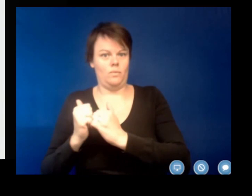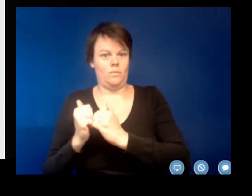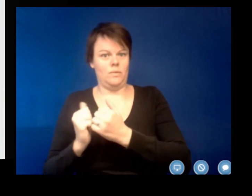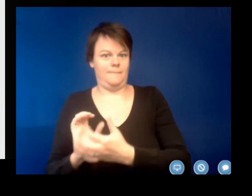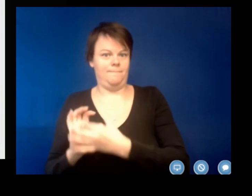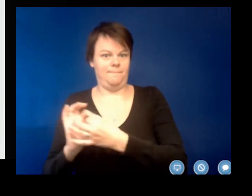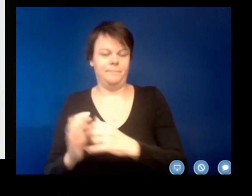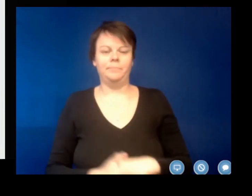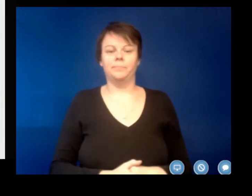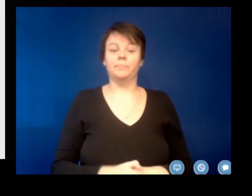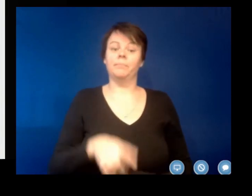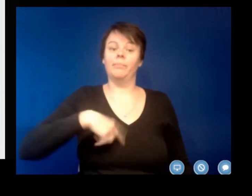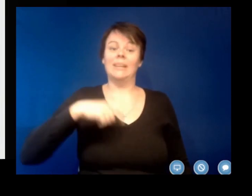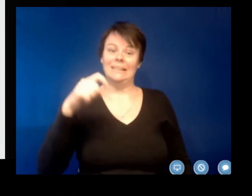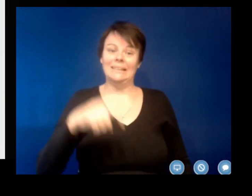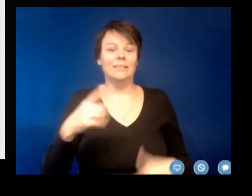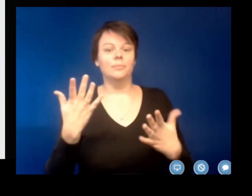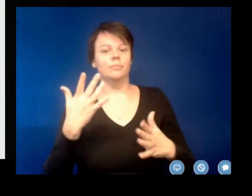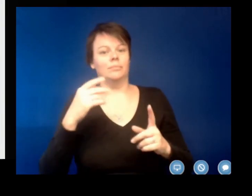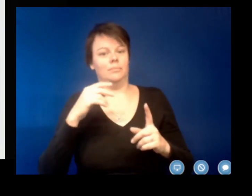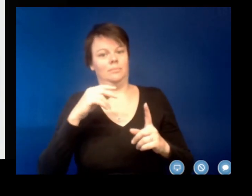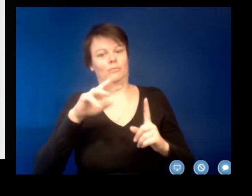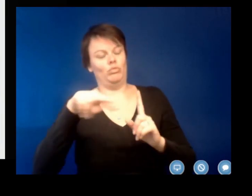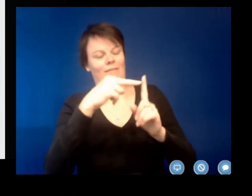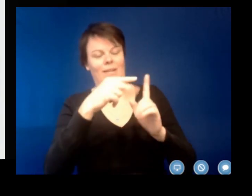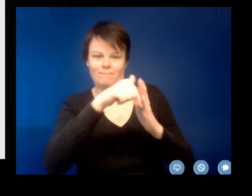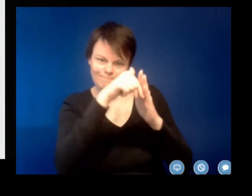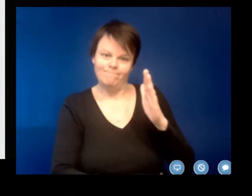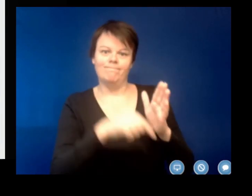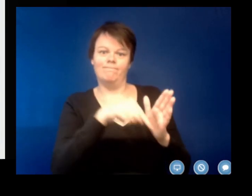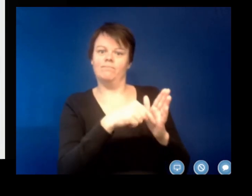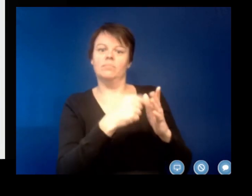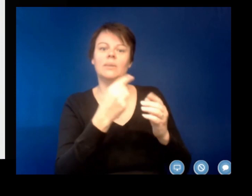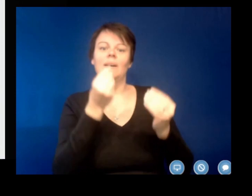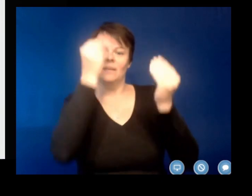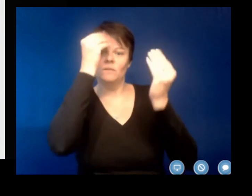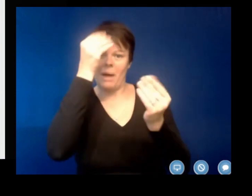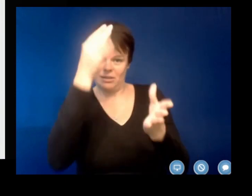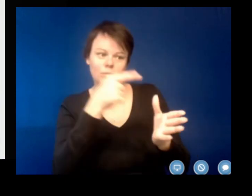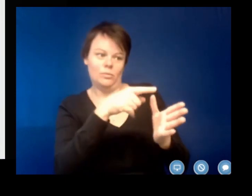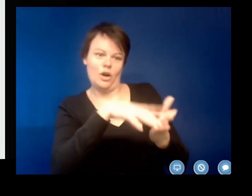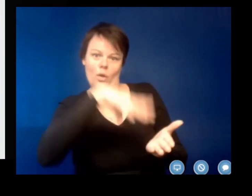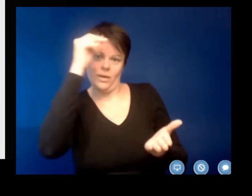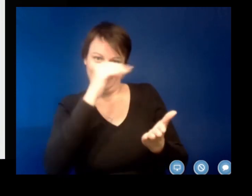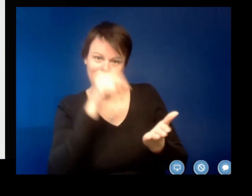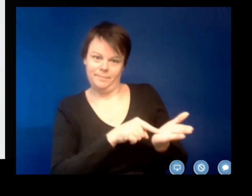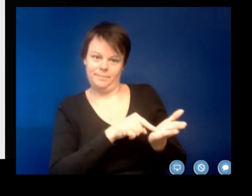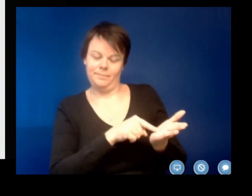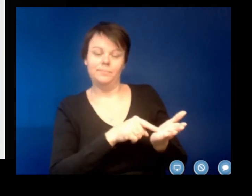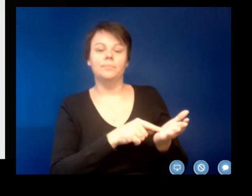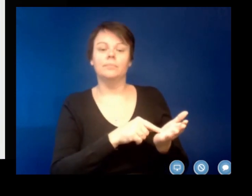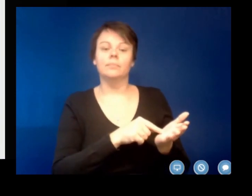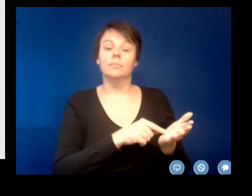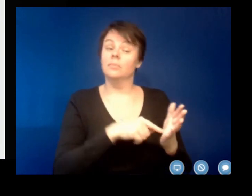this. What learning experiences lead to a complex understanding? So we had some hints, but it would be very important